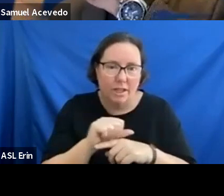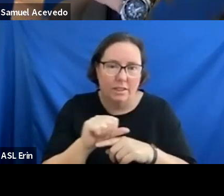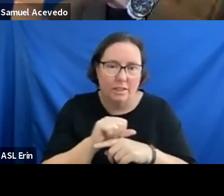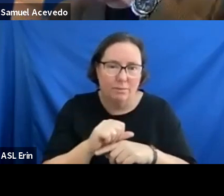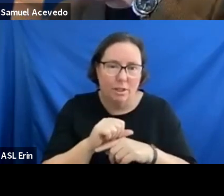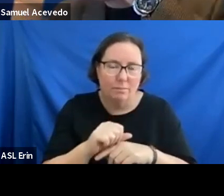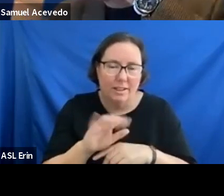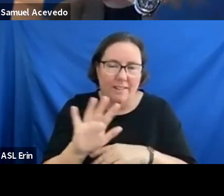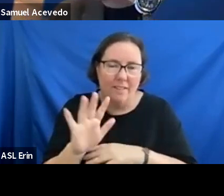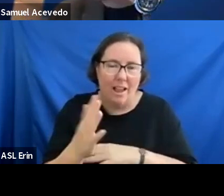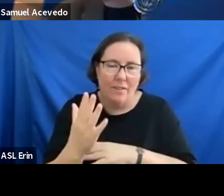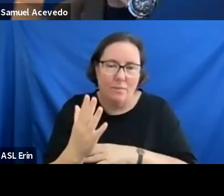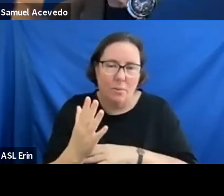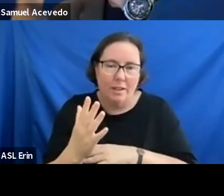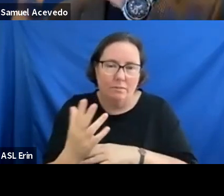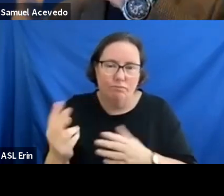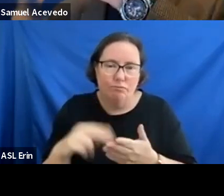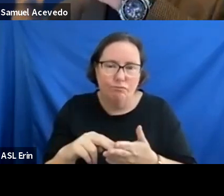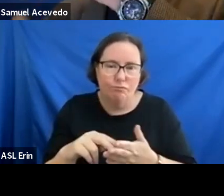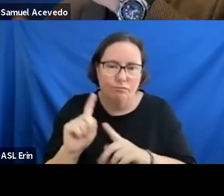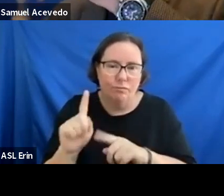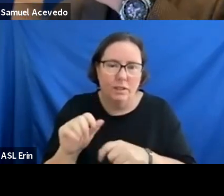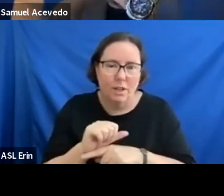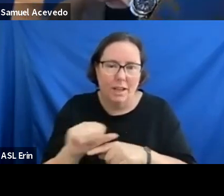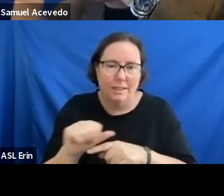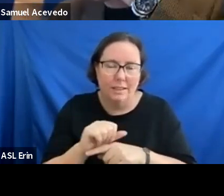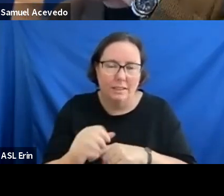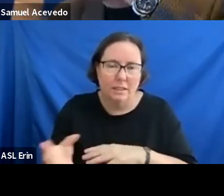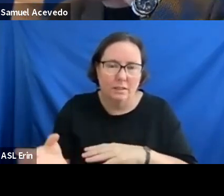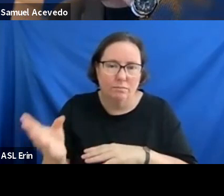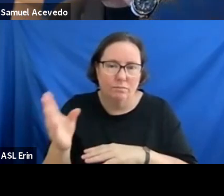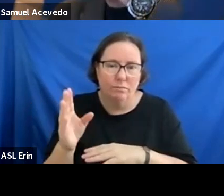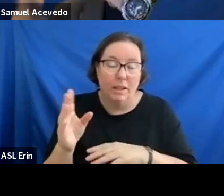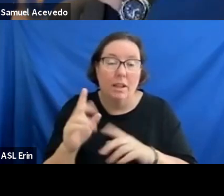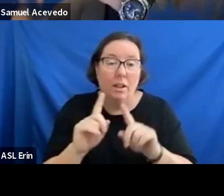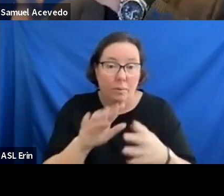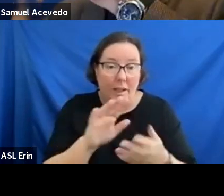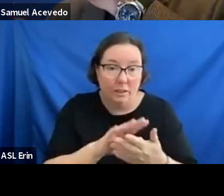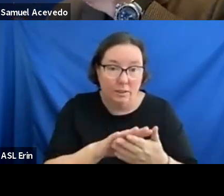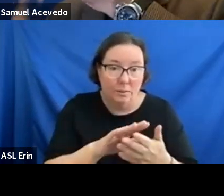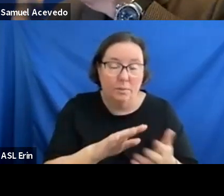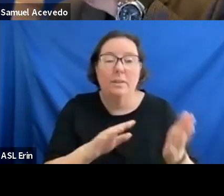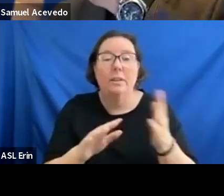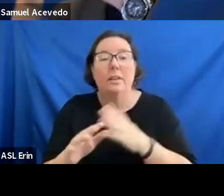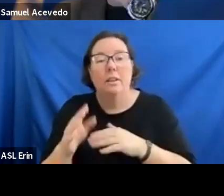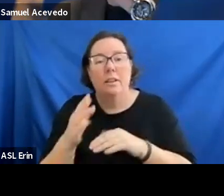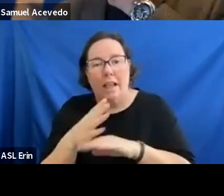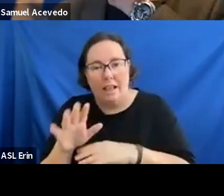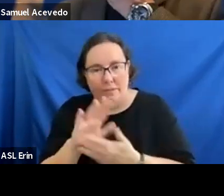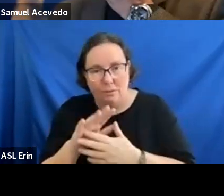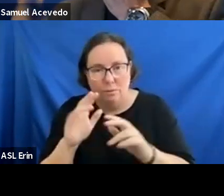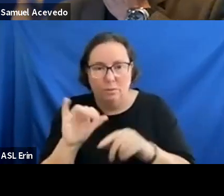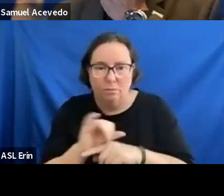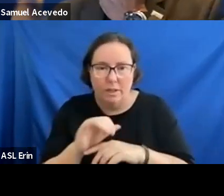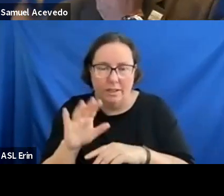5 a.m. in the morning and left for school at 7 a.m. So every day